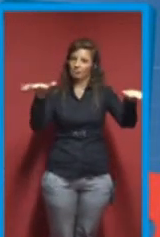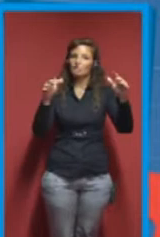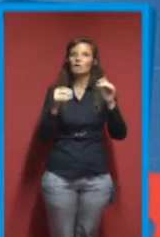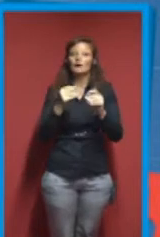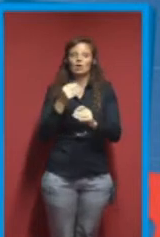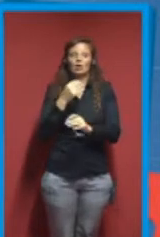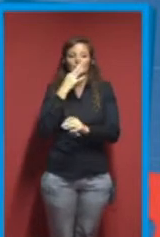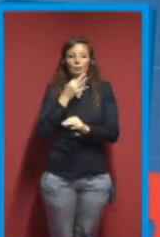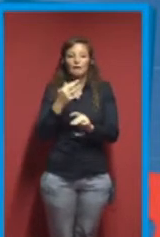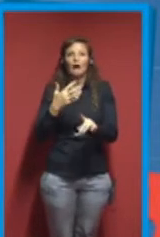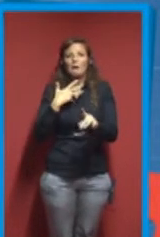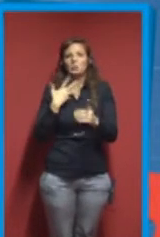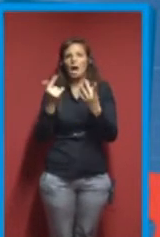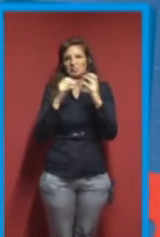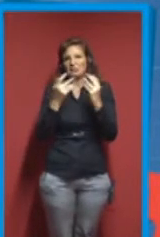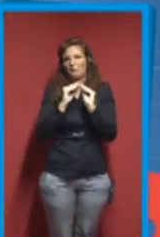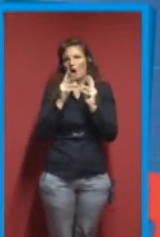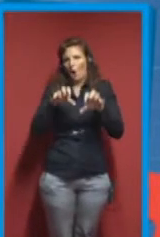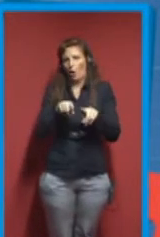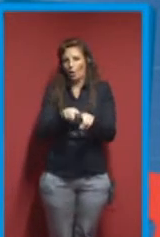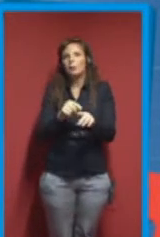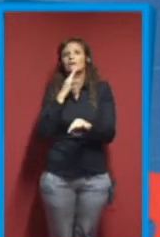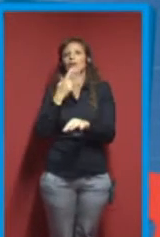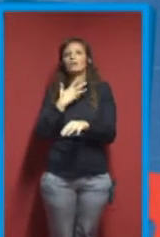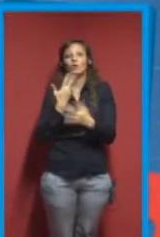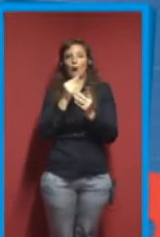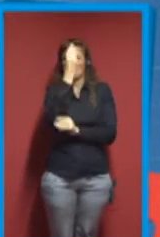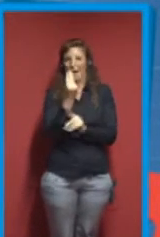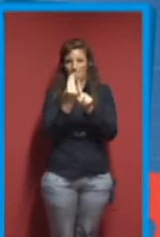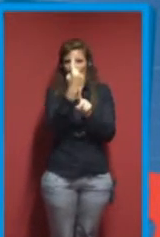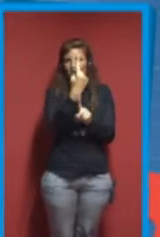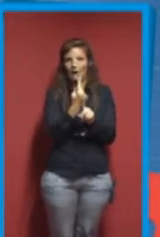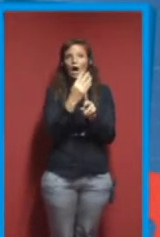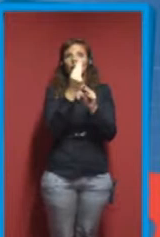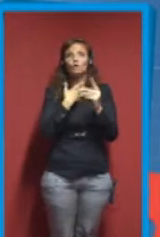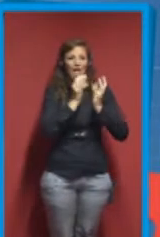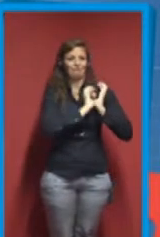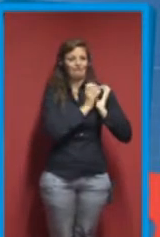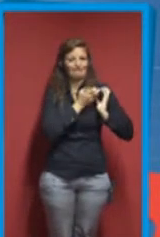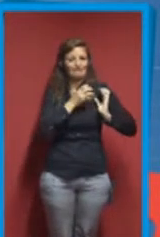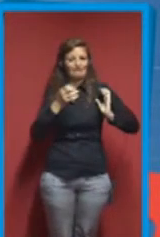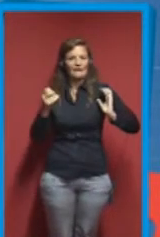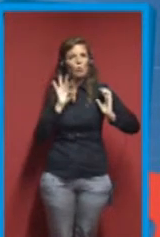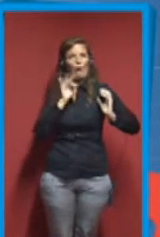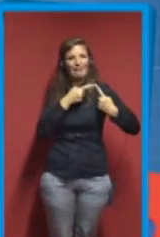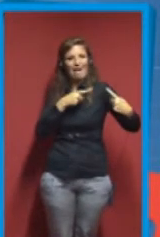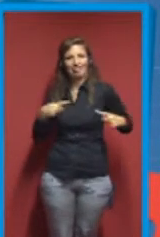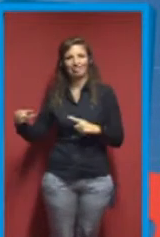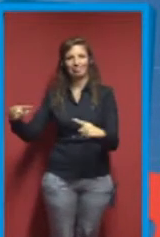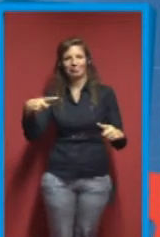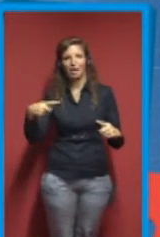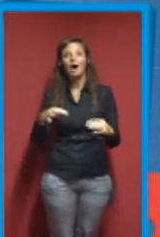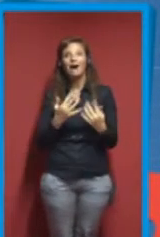have 40 versions of one doll, and you get to pick one that looks most like you. That's a very, very,